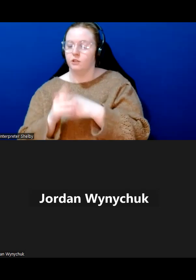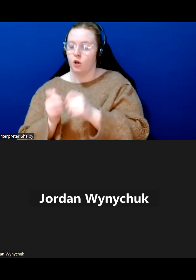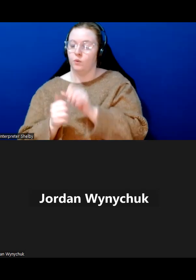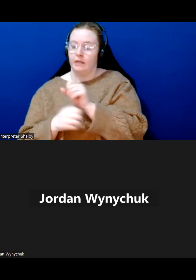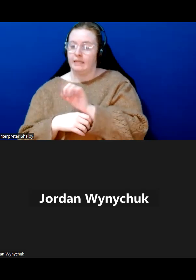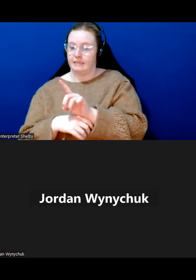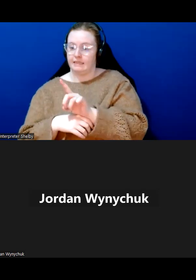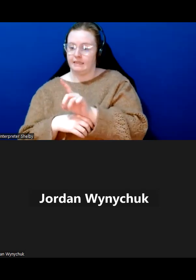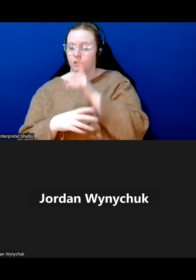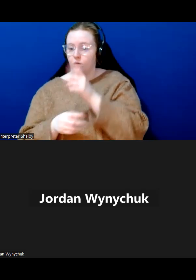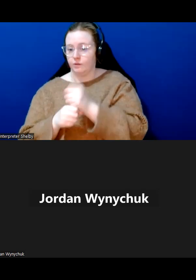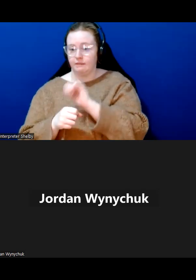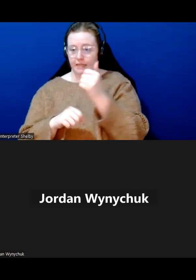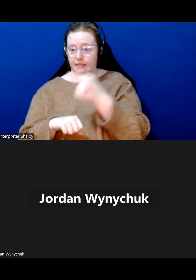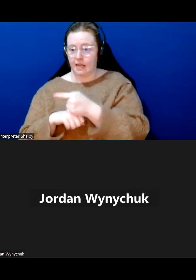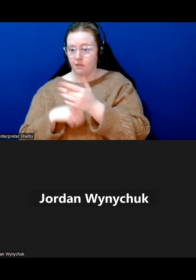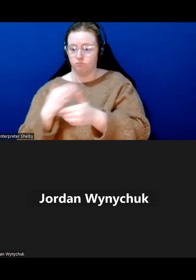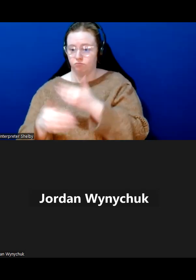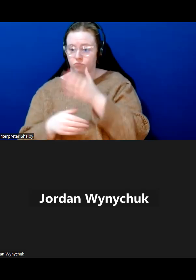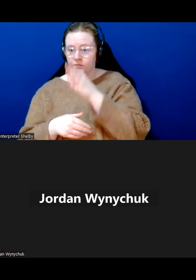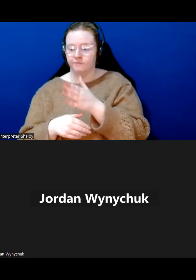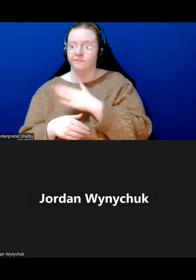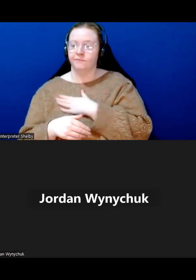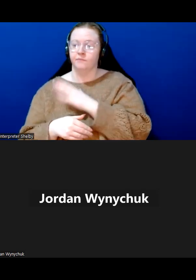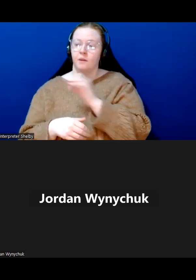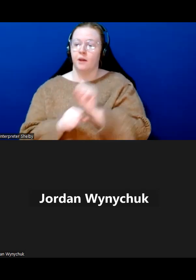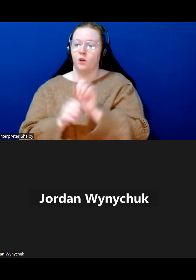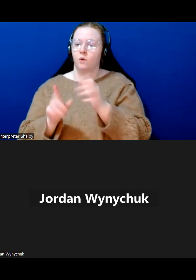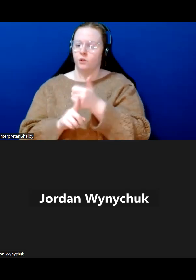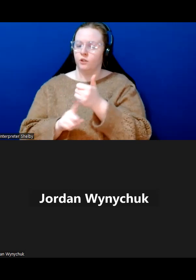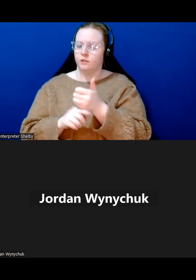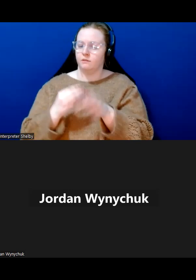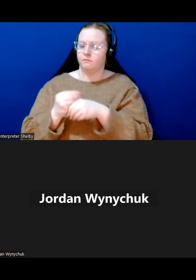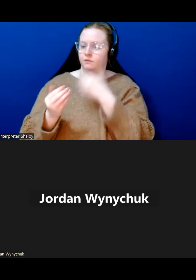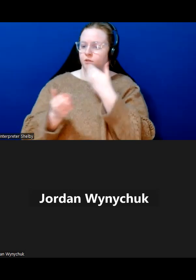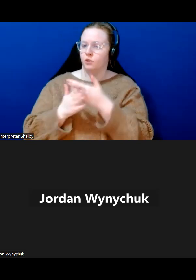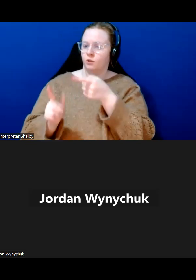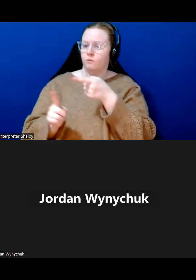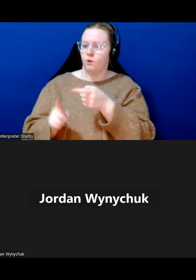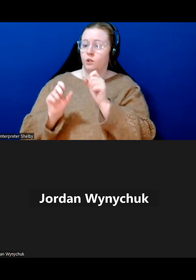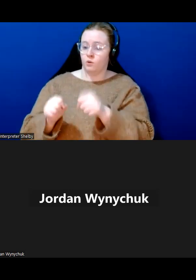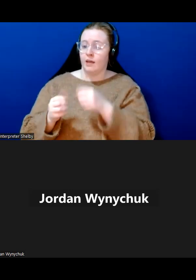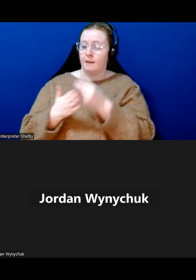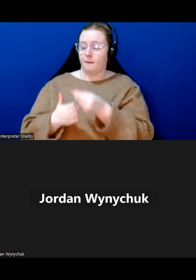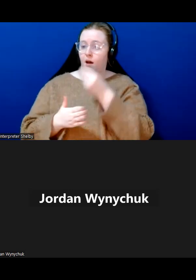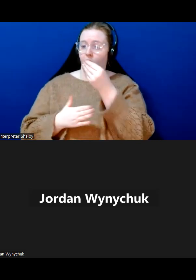still get them in the 10 days. And my coworker actually just made a really good point. You can actually buy those fresh